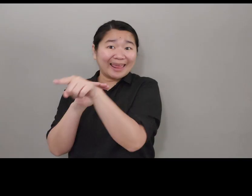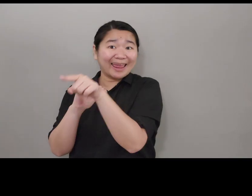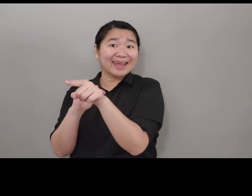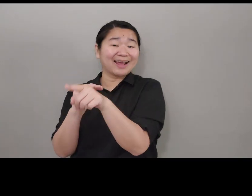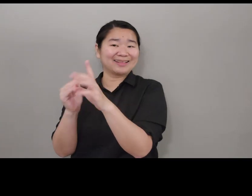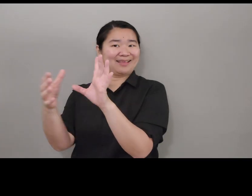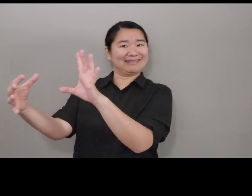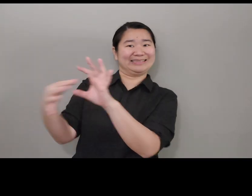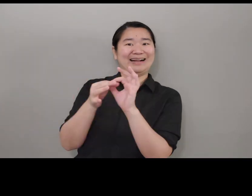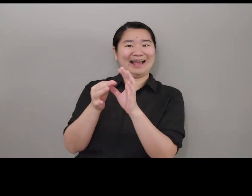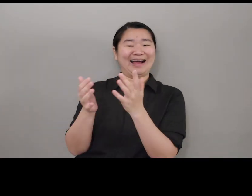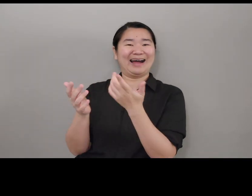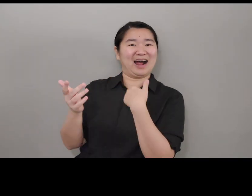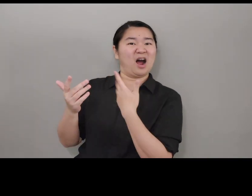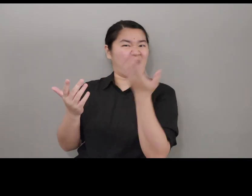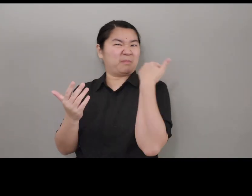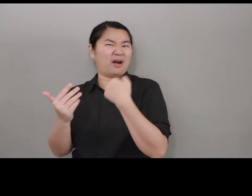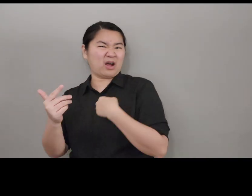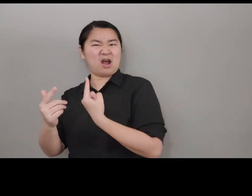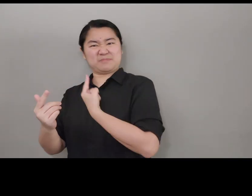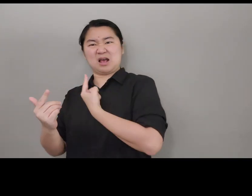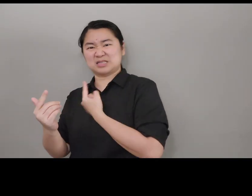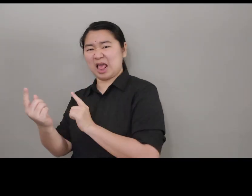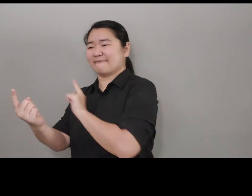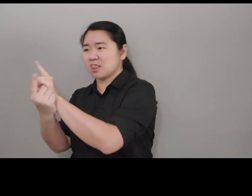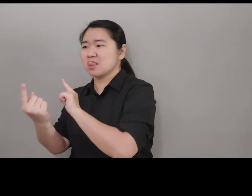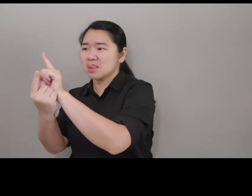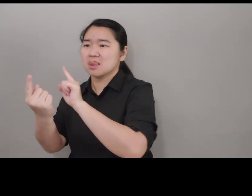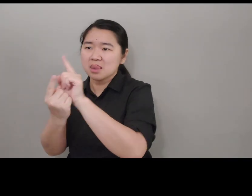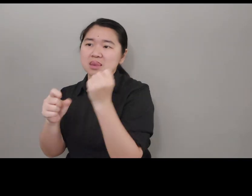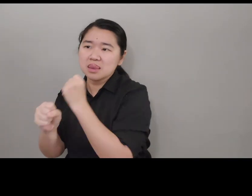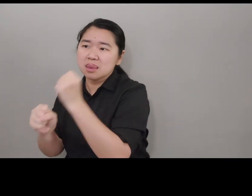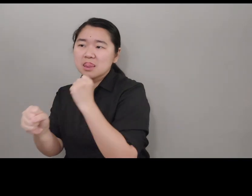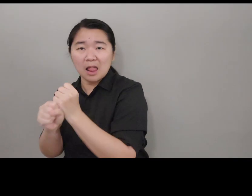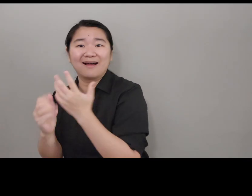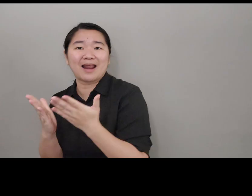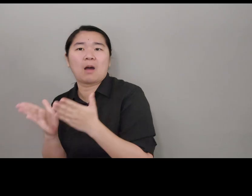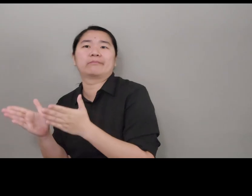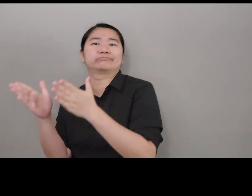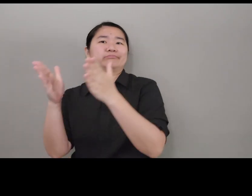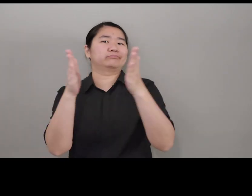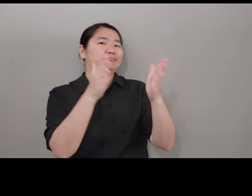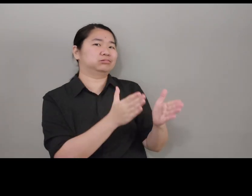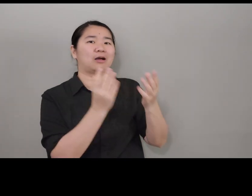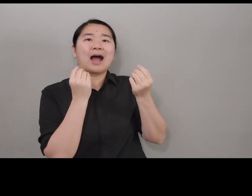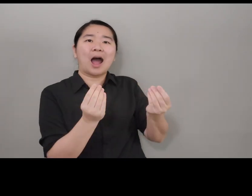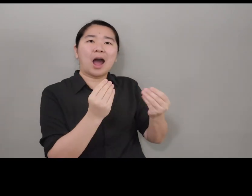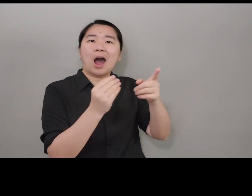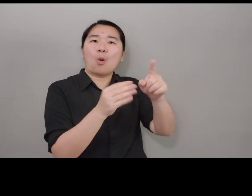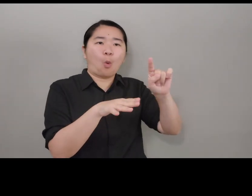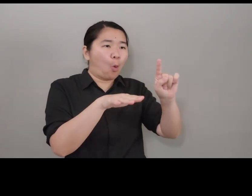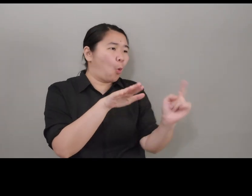organizations were accepting. But the question that always came up was, what is that balance that you strike? And in the